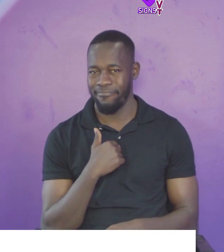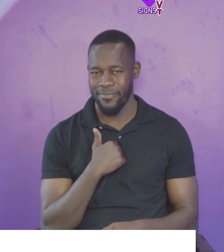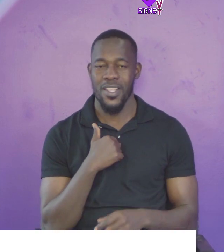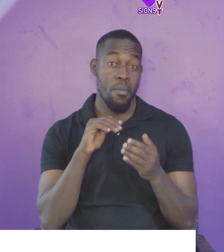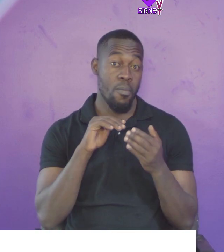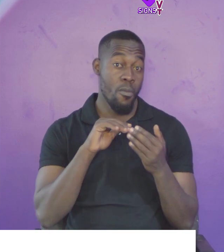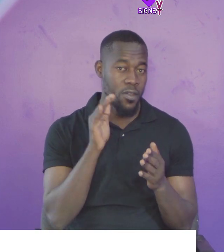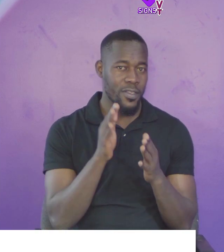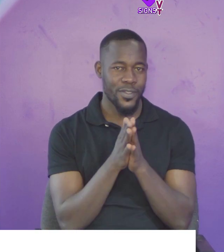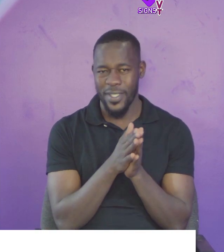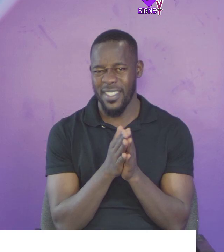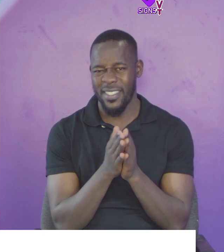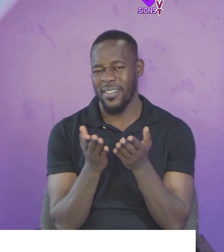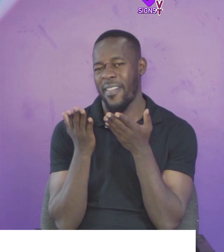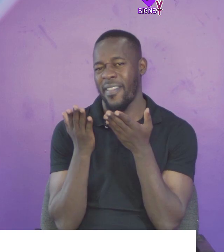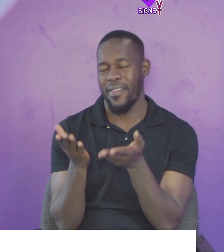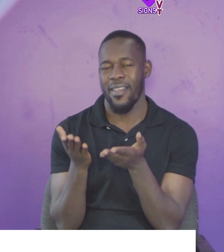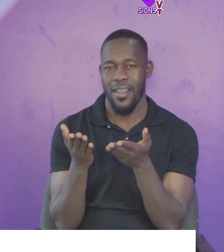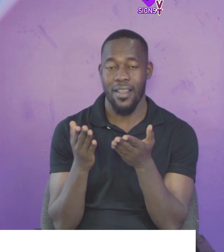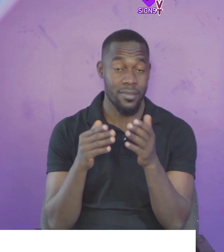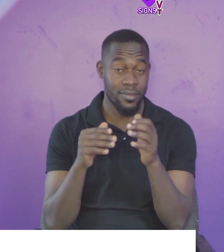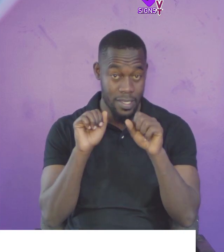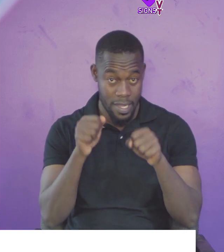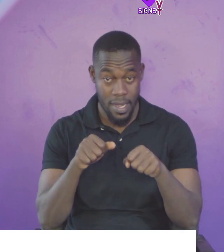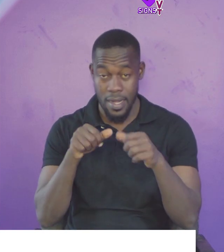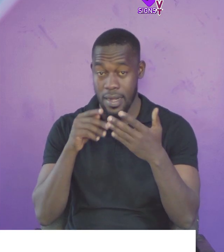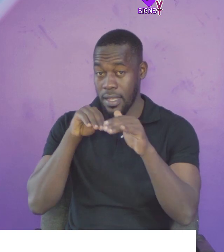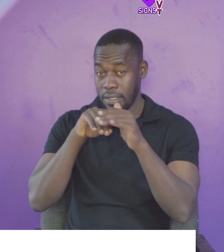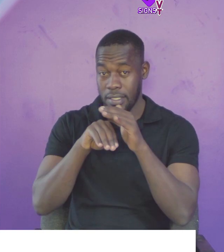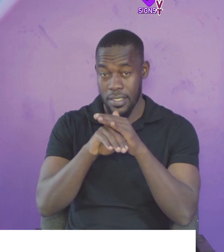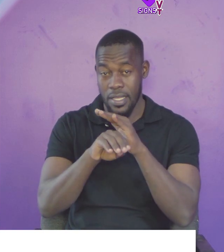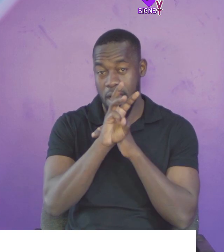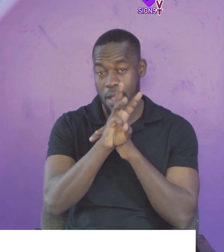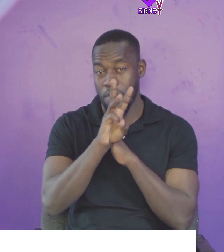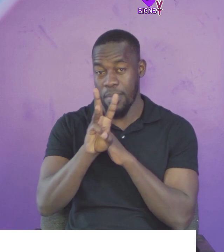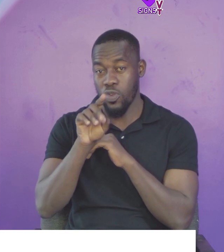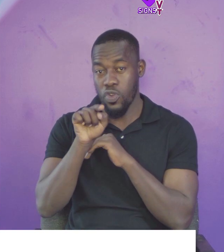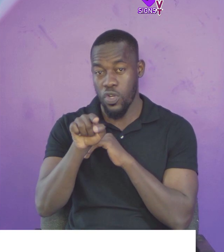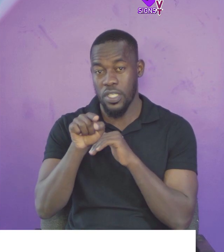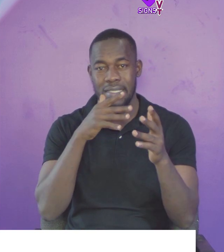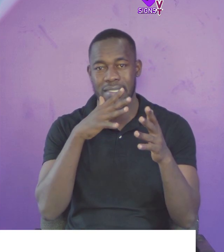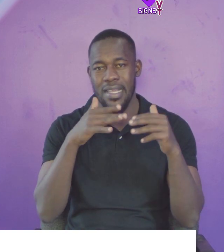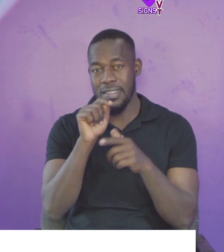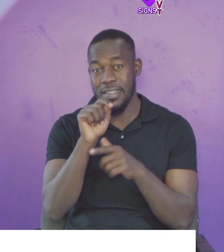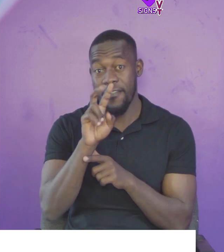stories, visit our website, www.sciencetv.com.